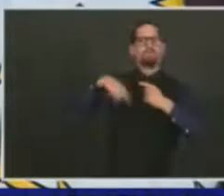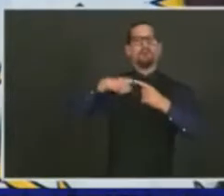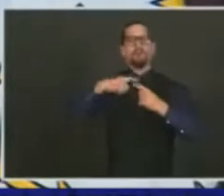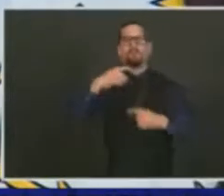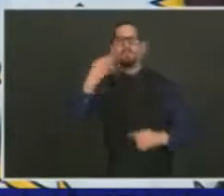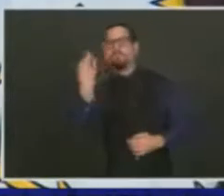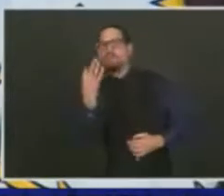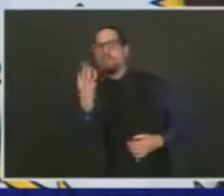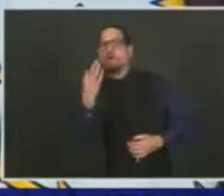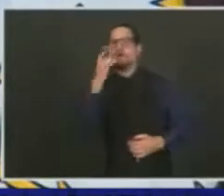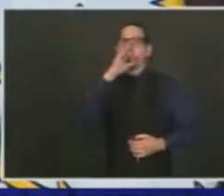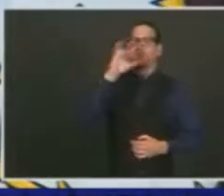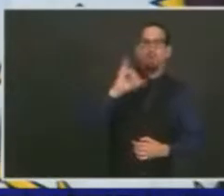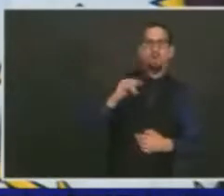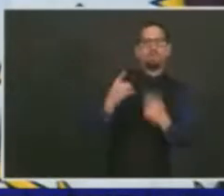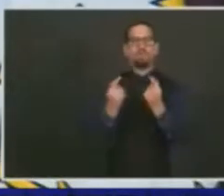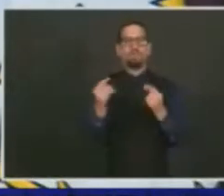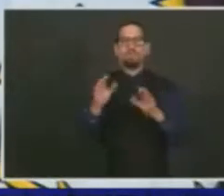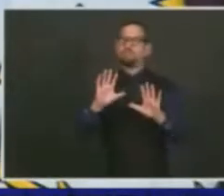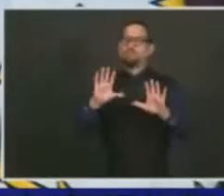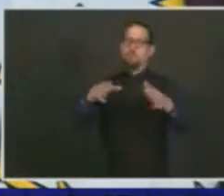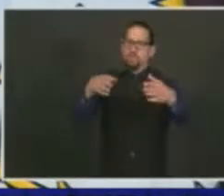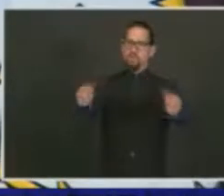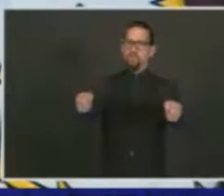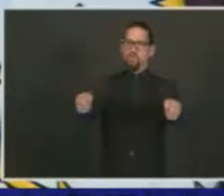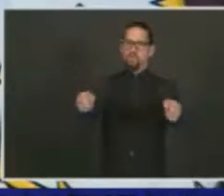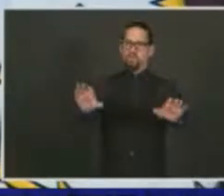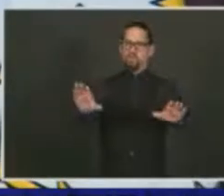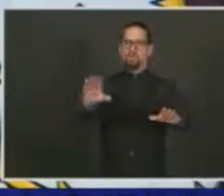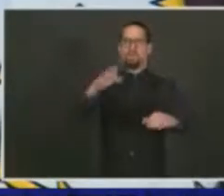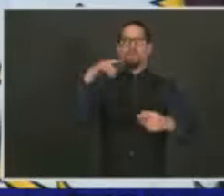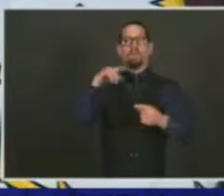everything. More restrictions on workplaces,